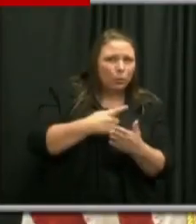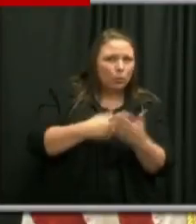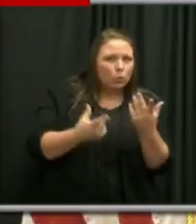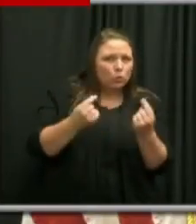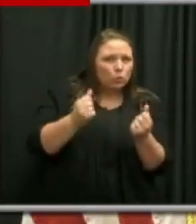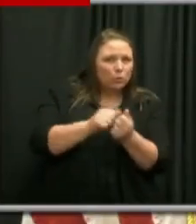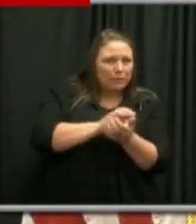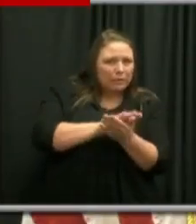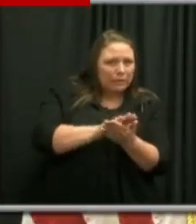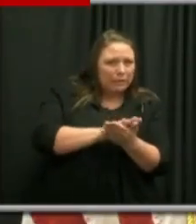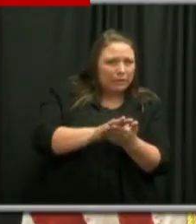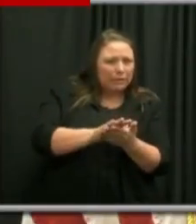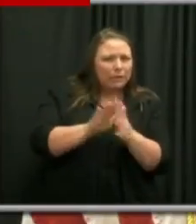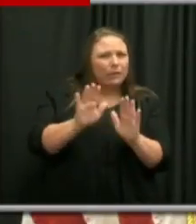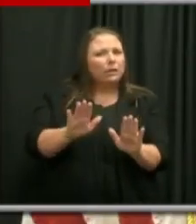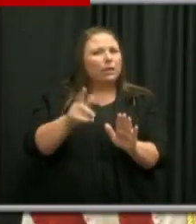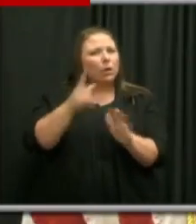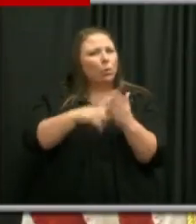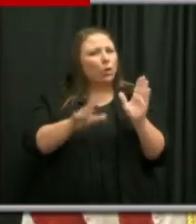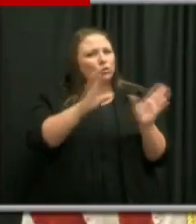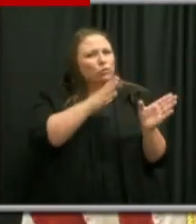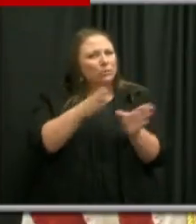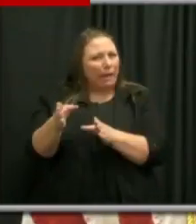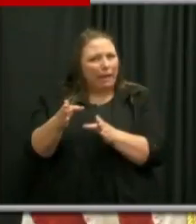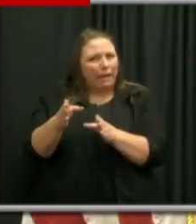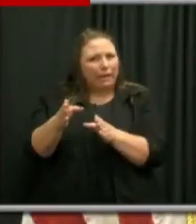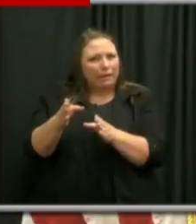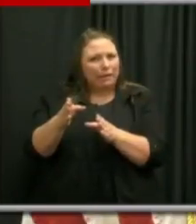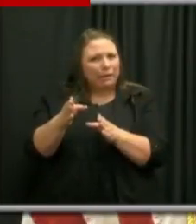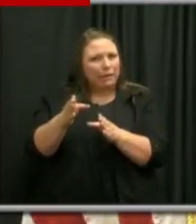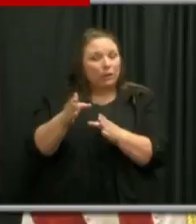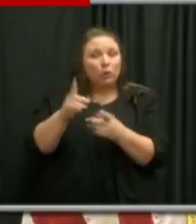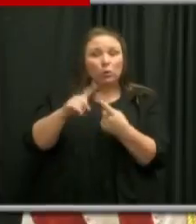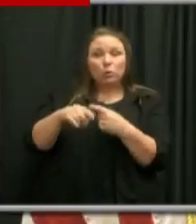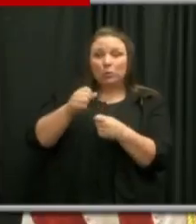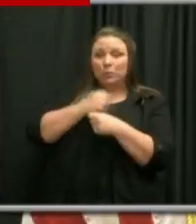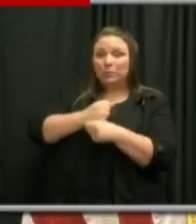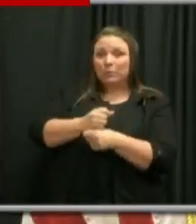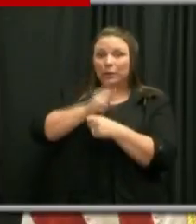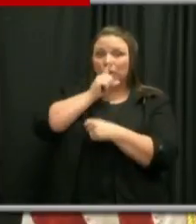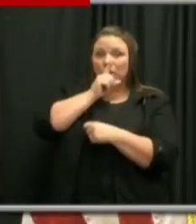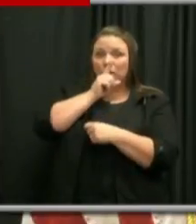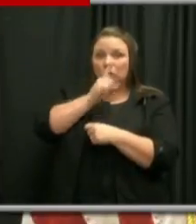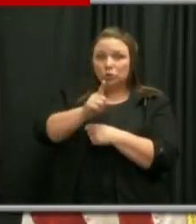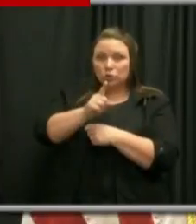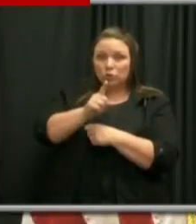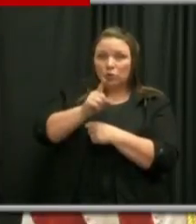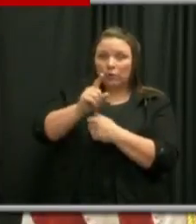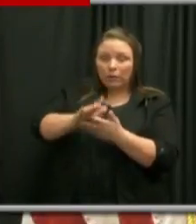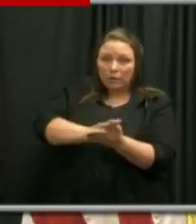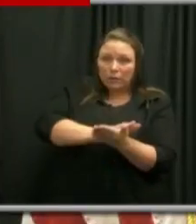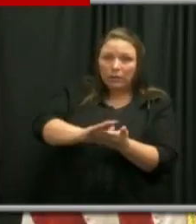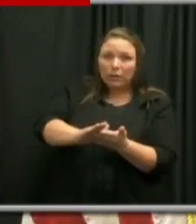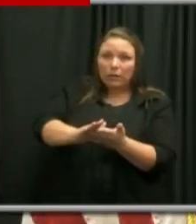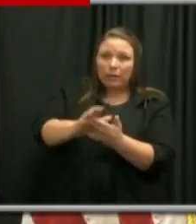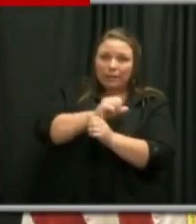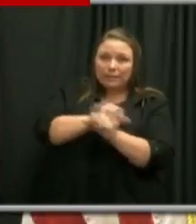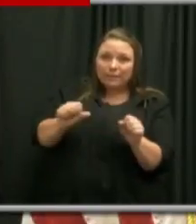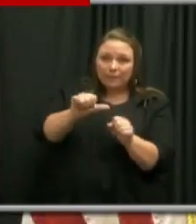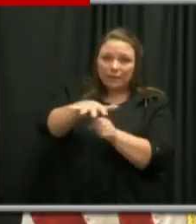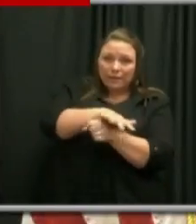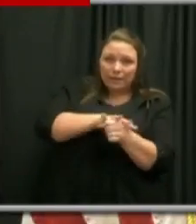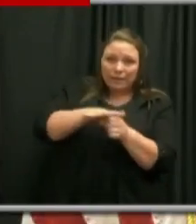cleaning. What is the plan to, A, ensure the cleanliness and safety of that